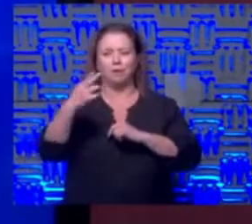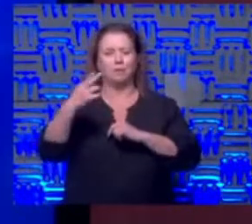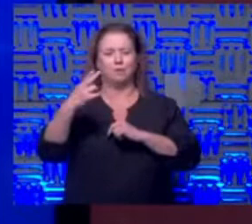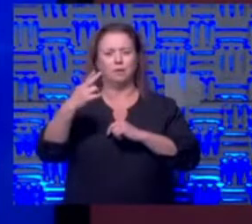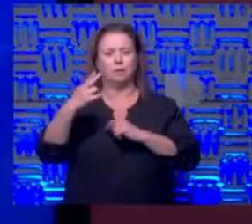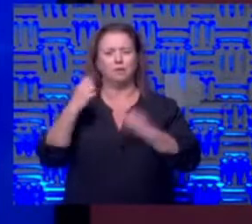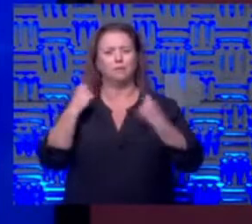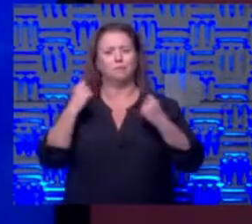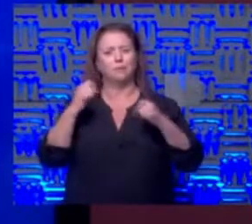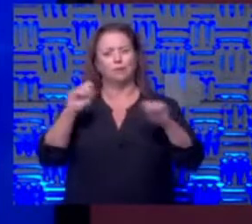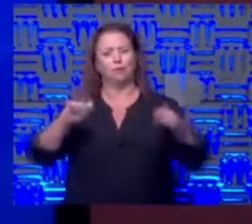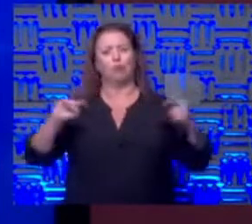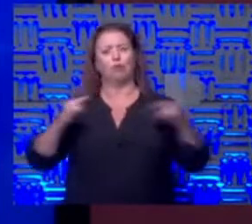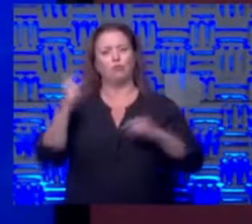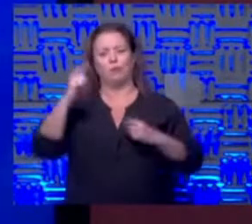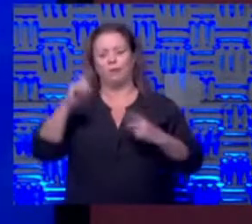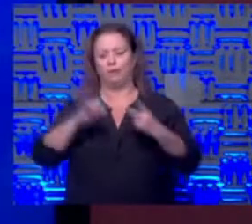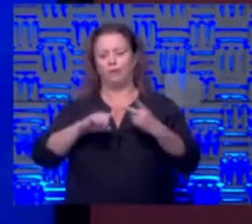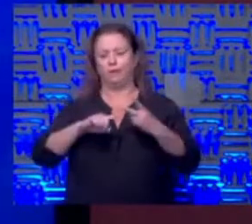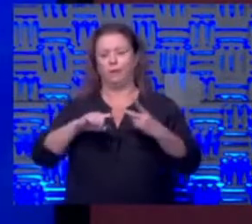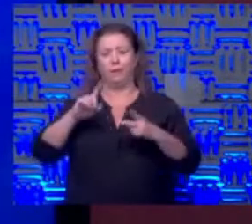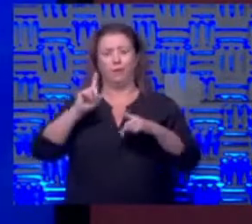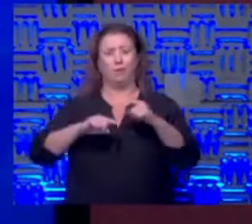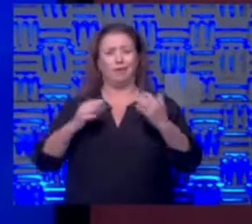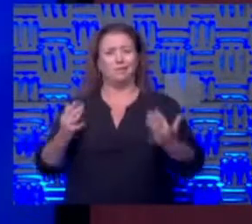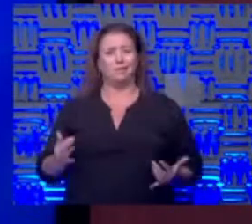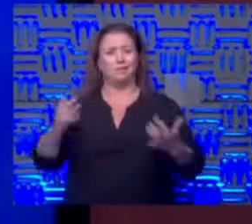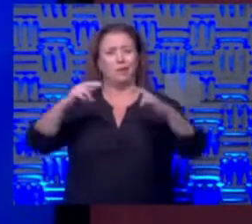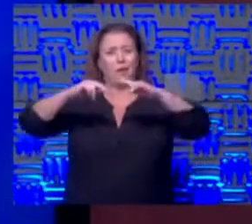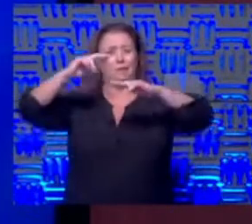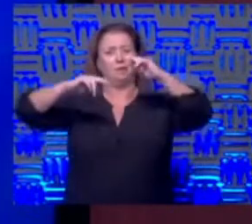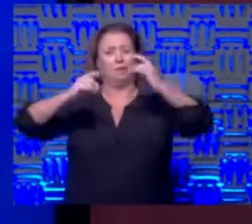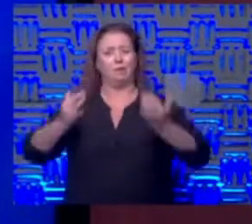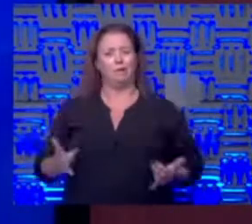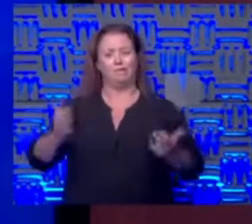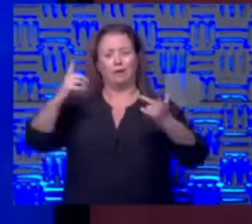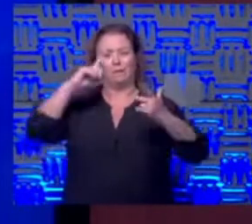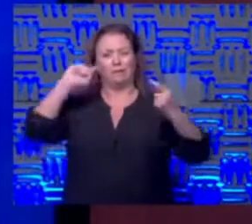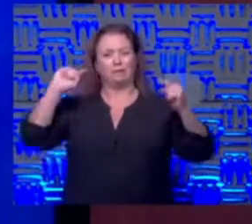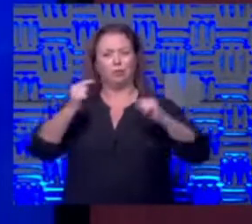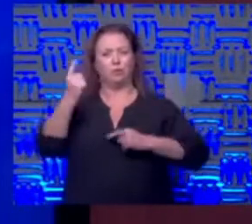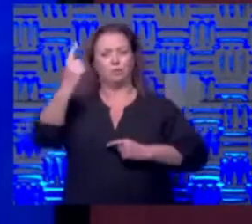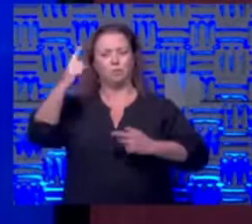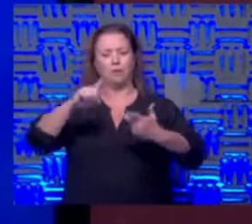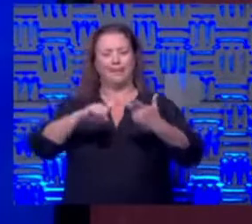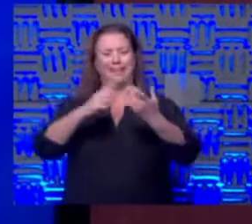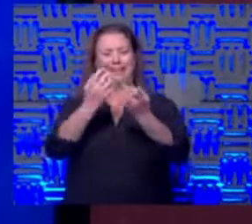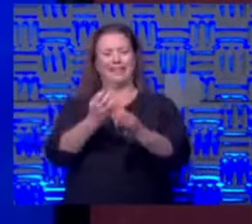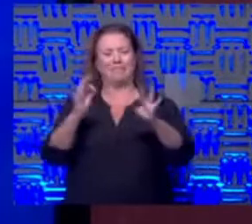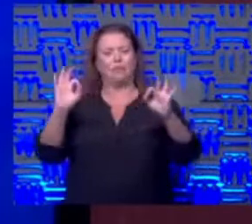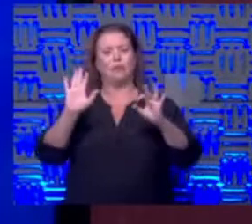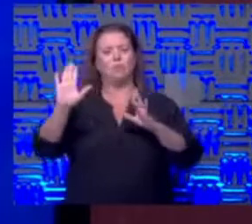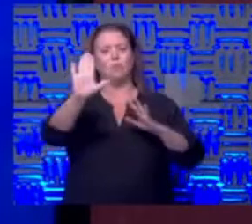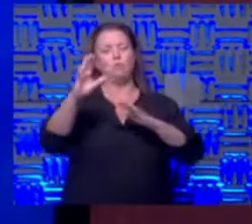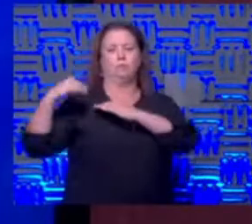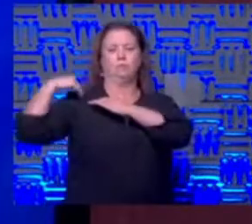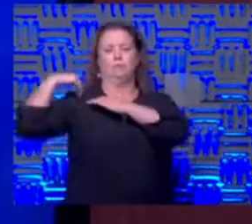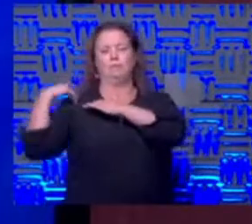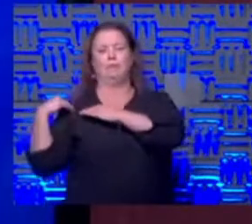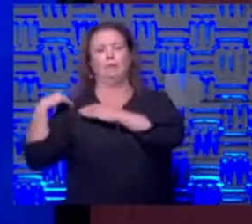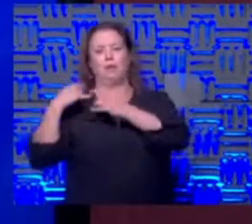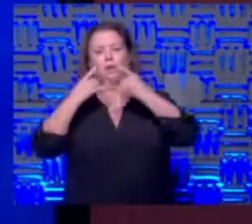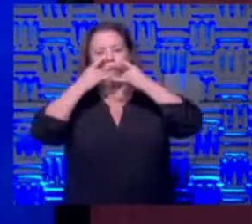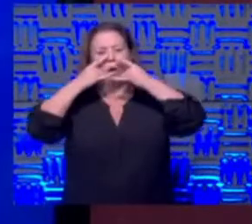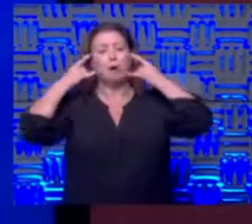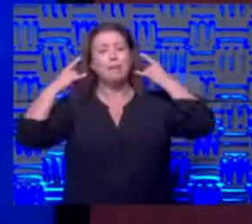street because you could hurt somebody. You can't set your building on fire because you could hurt somebody. It's freedom with responsibility. Wearing